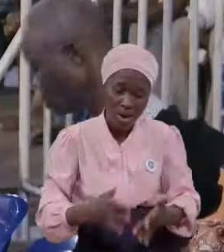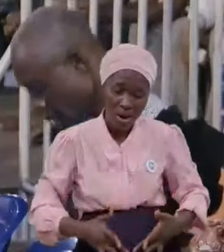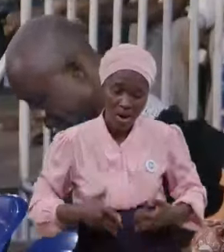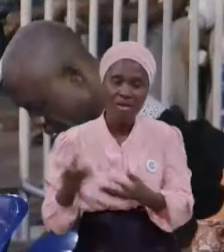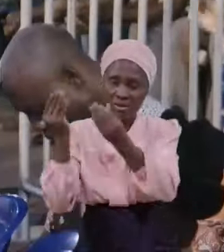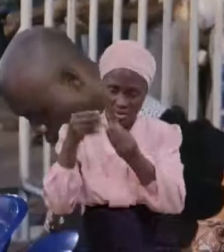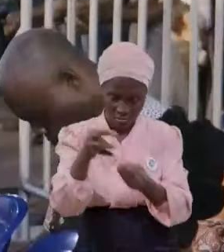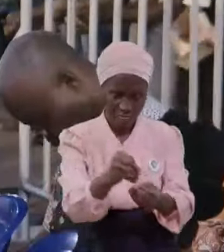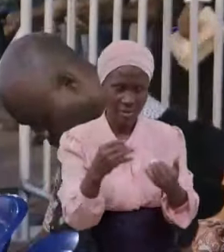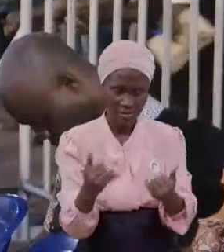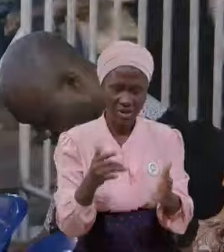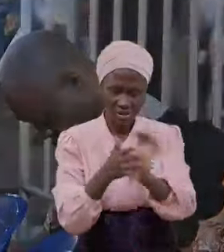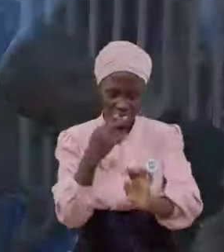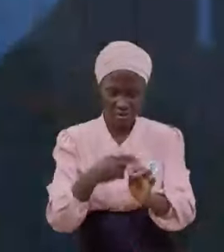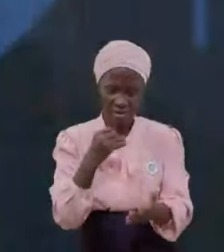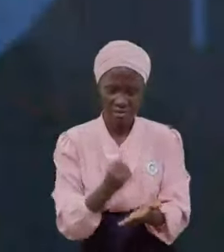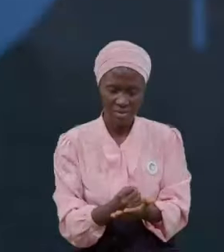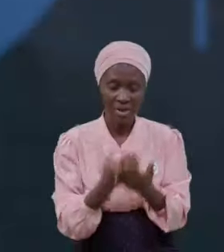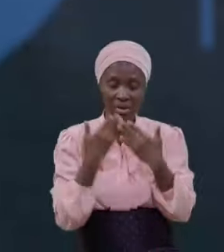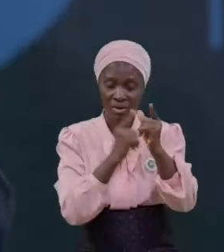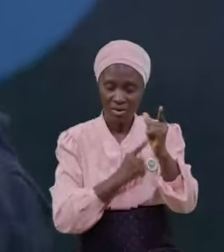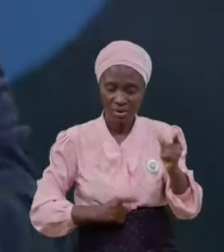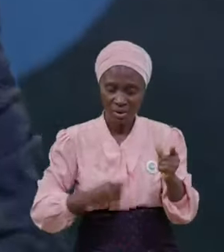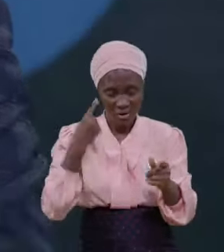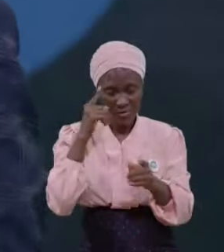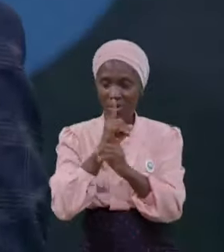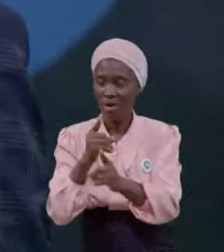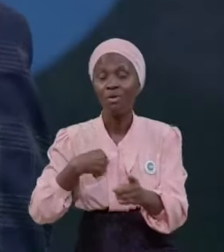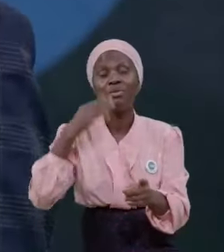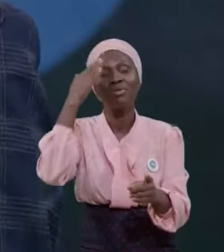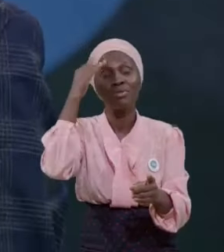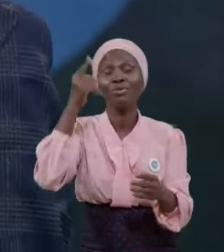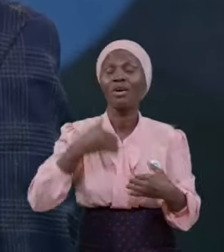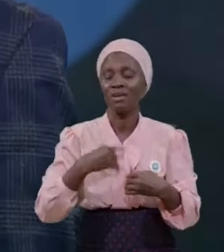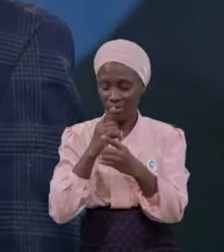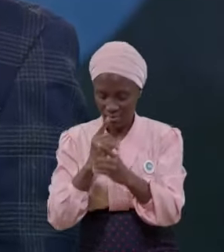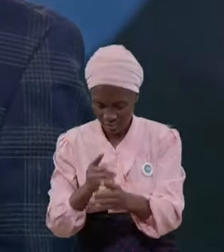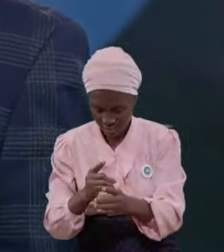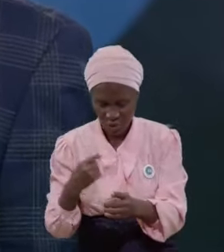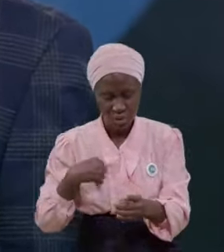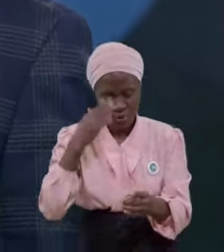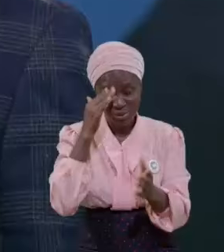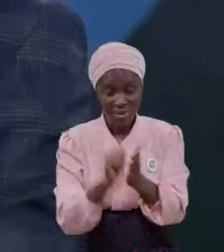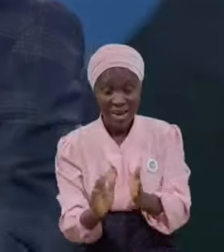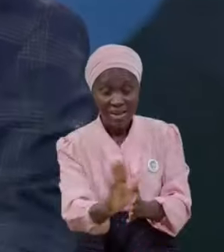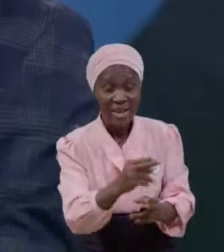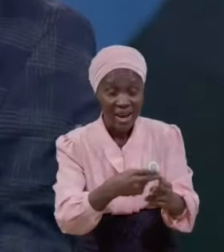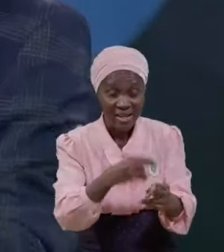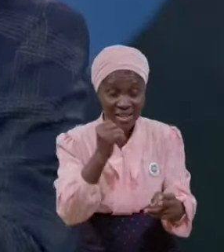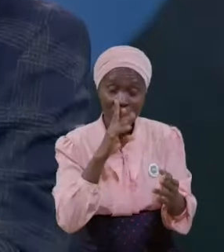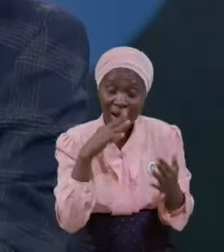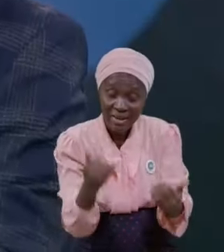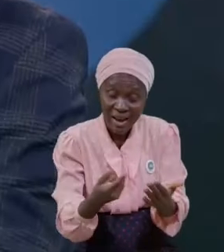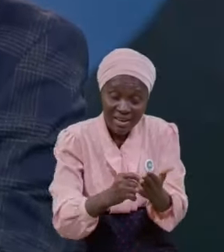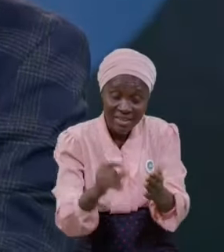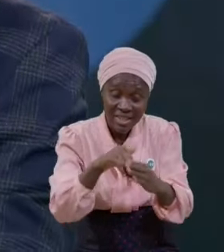answer. We know you have answered. We know their names are now in the book of life. We know their hearts